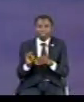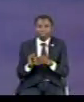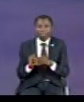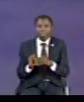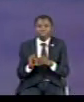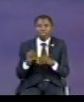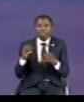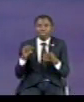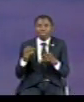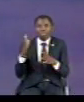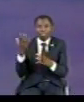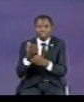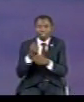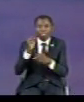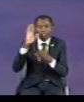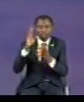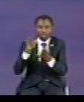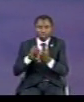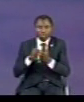own.